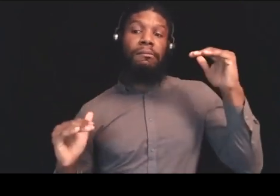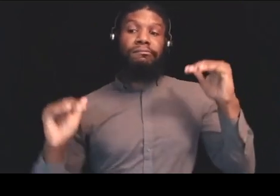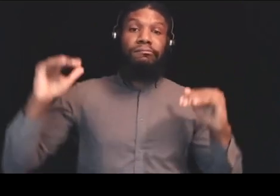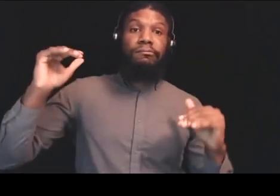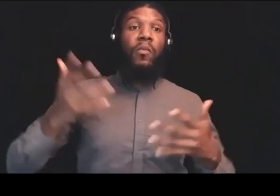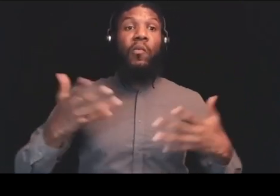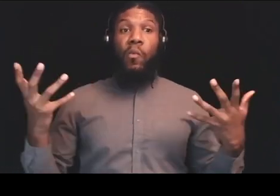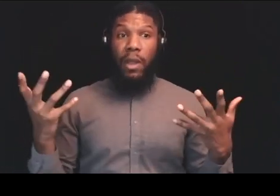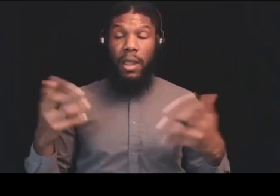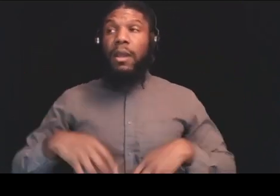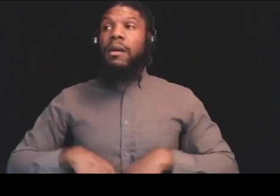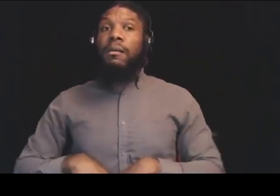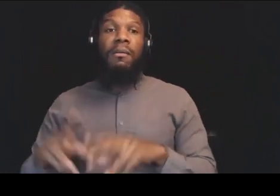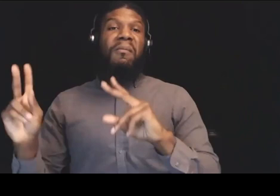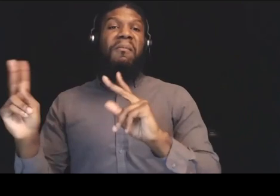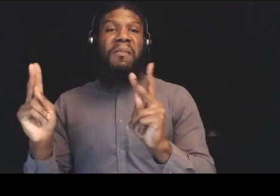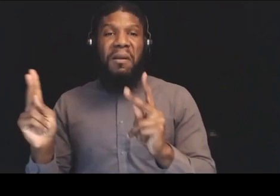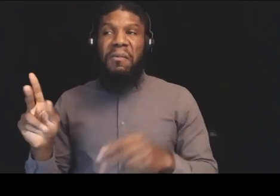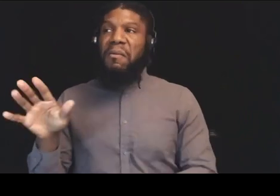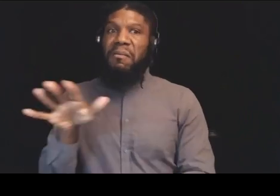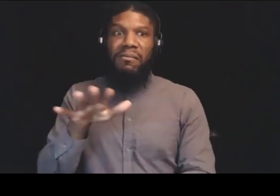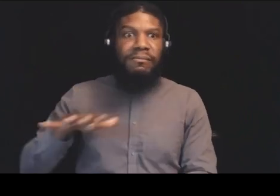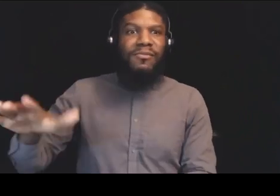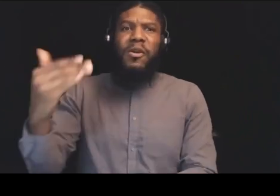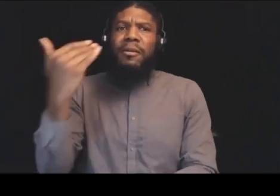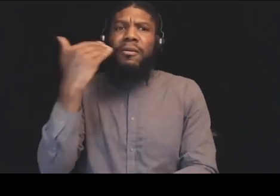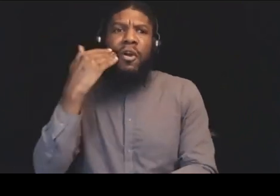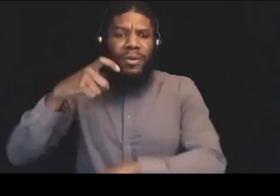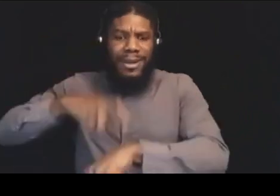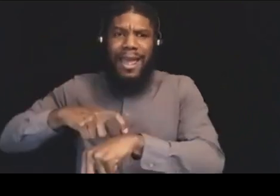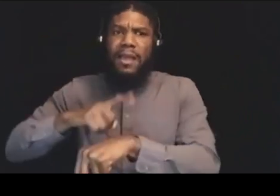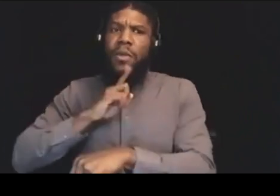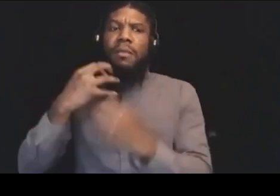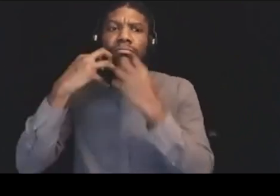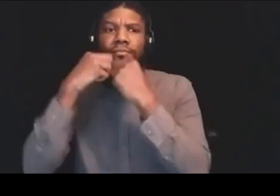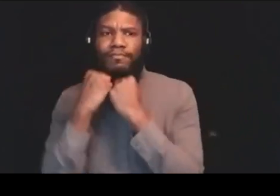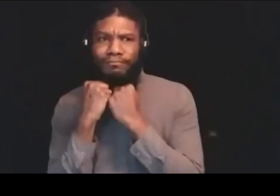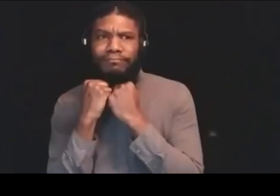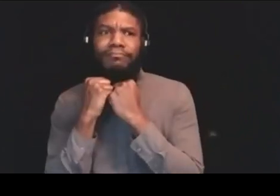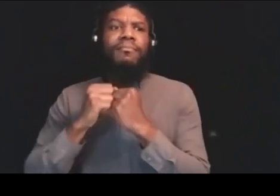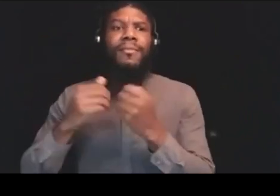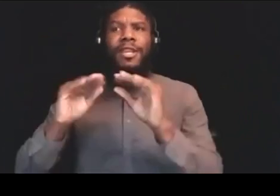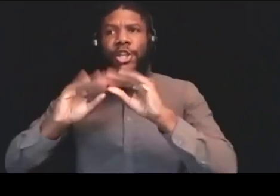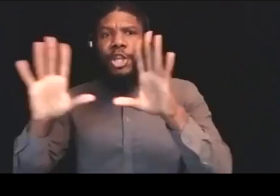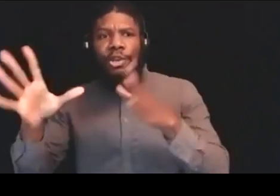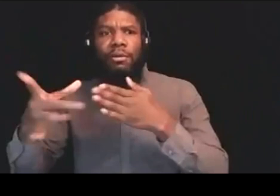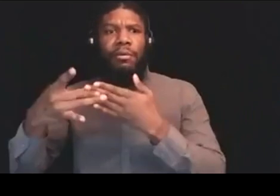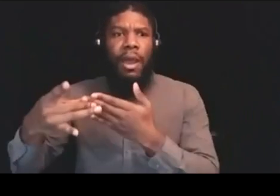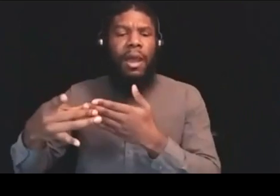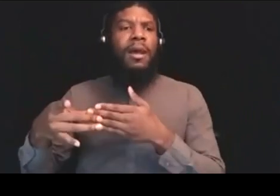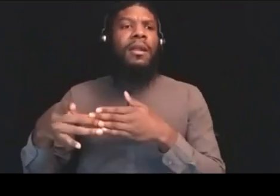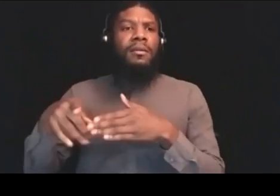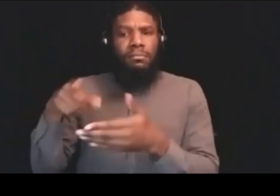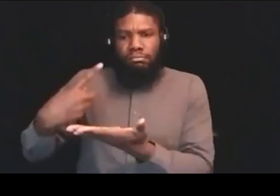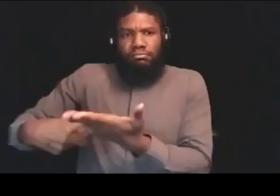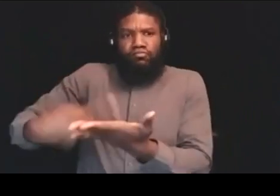folks, because we know how valuable time is, making sure that folks have clear and guided direction for discussion. But I appreciate